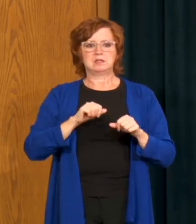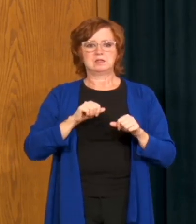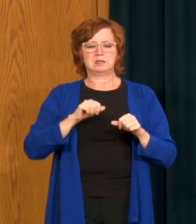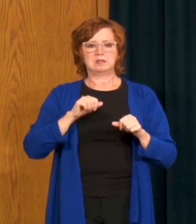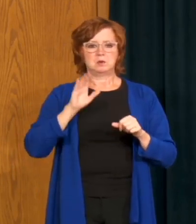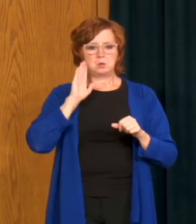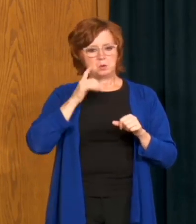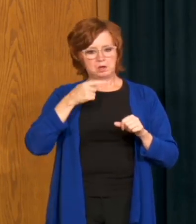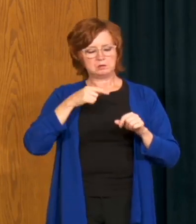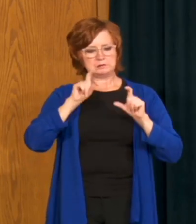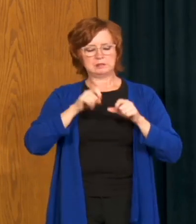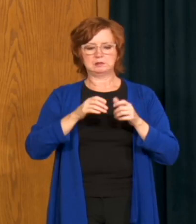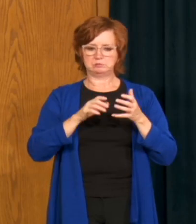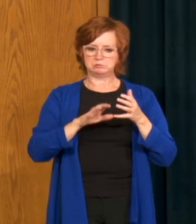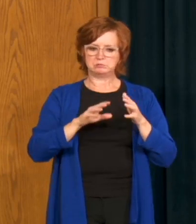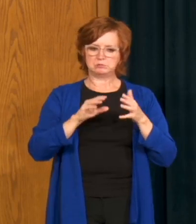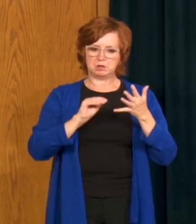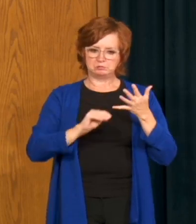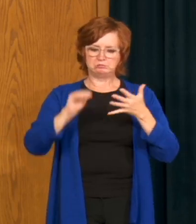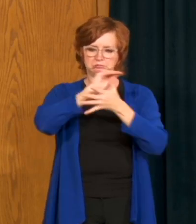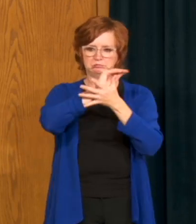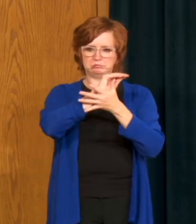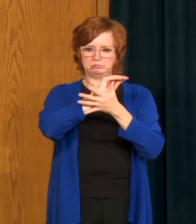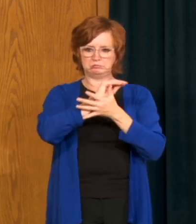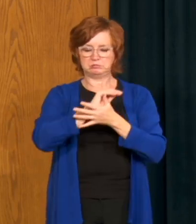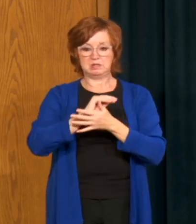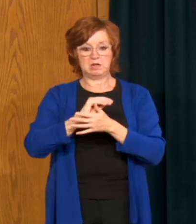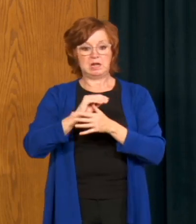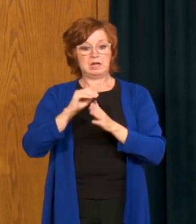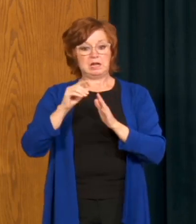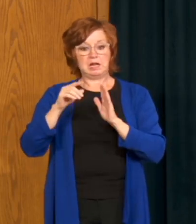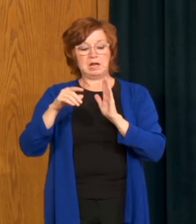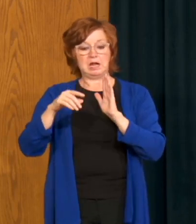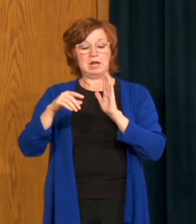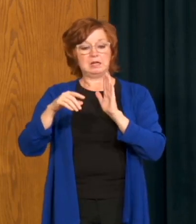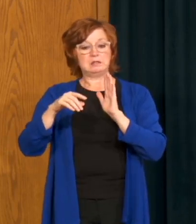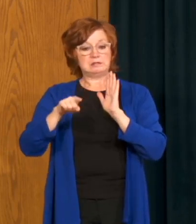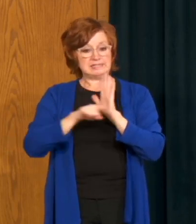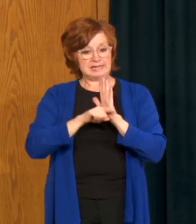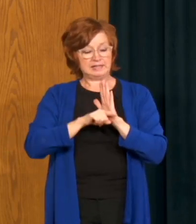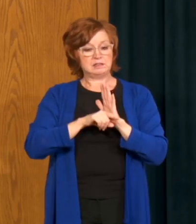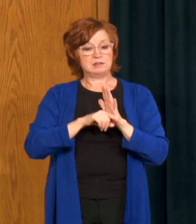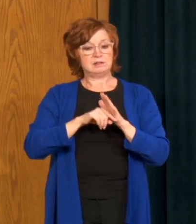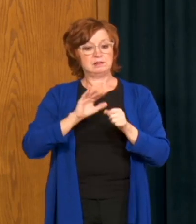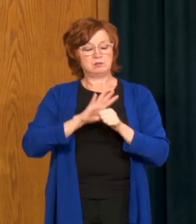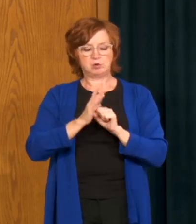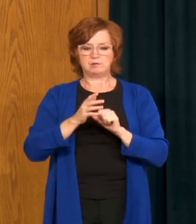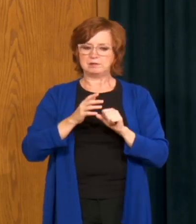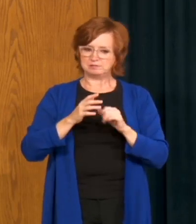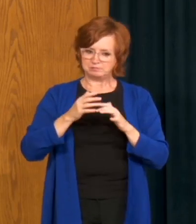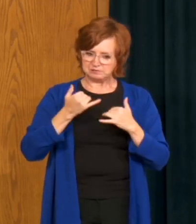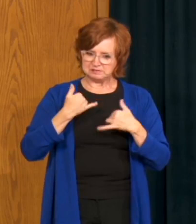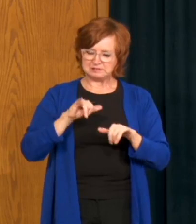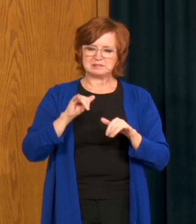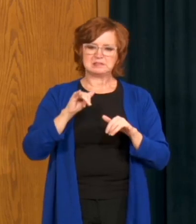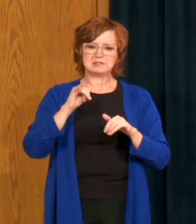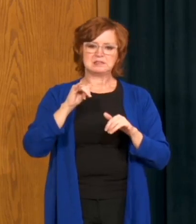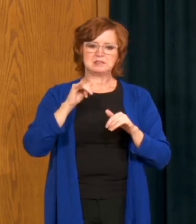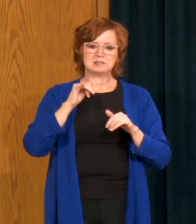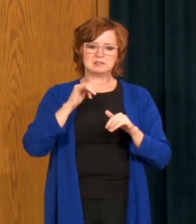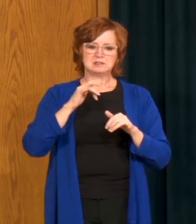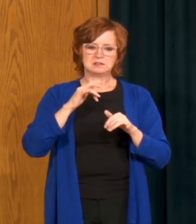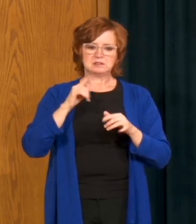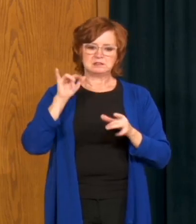other essential services. If the test is negative, you're still symptomatic, you still have to stay home and in isolation till your